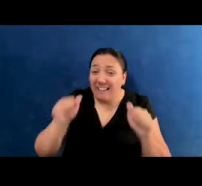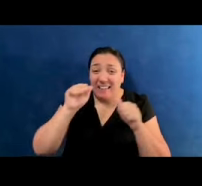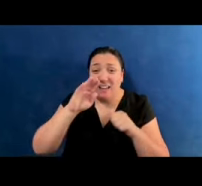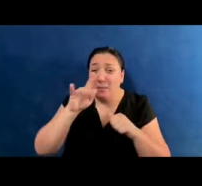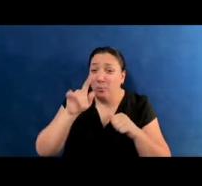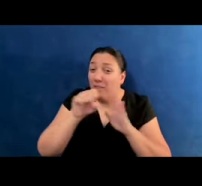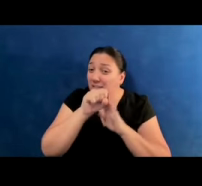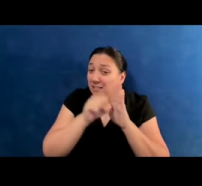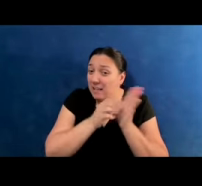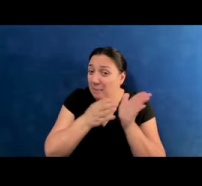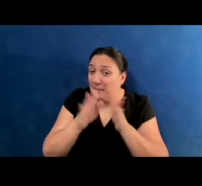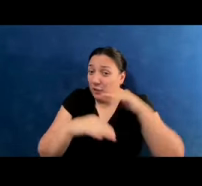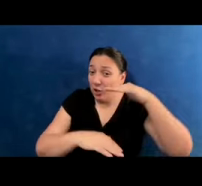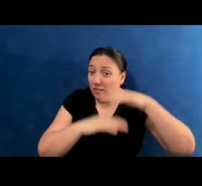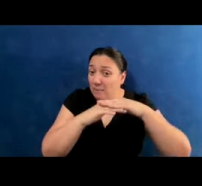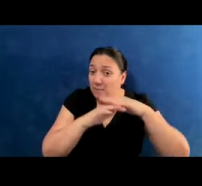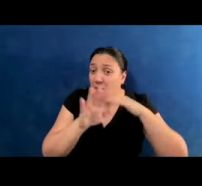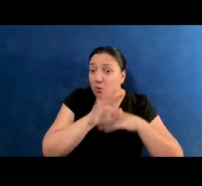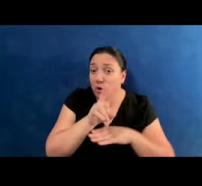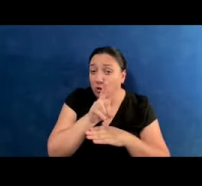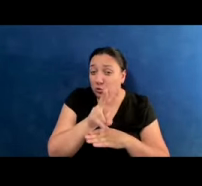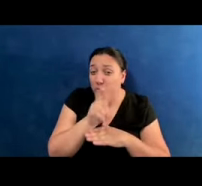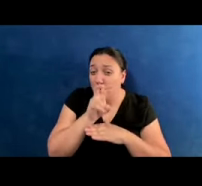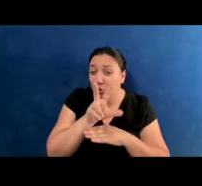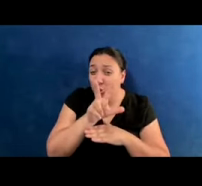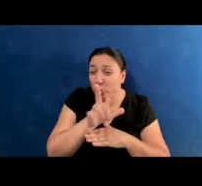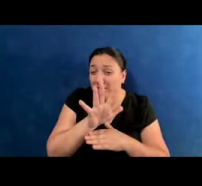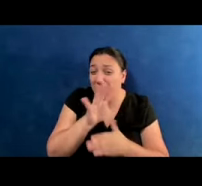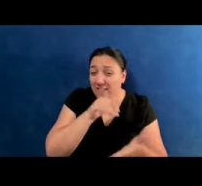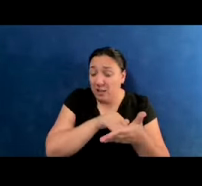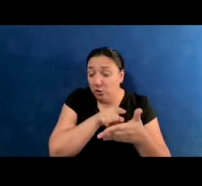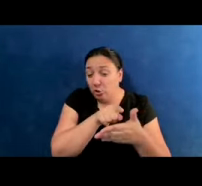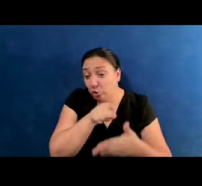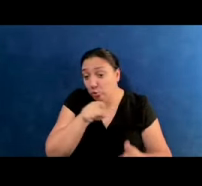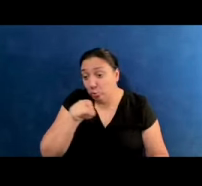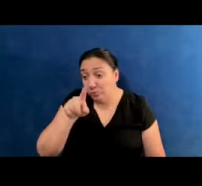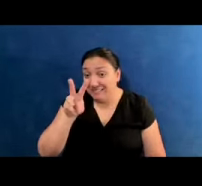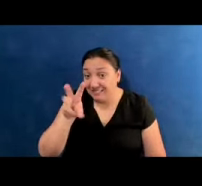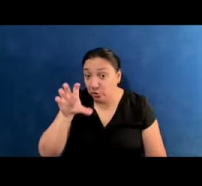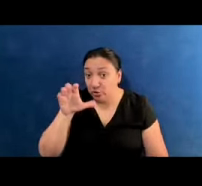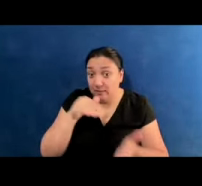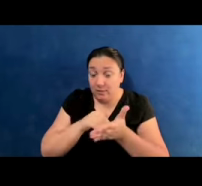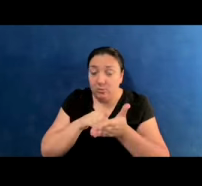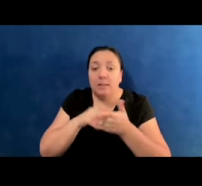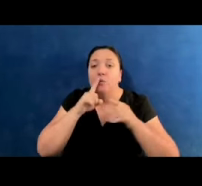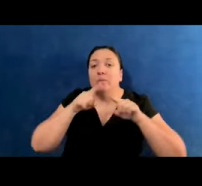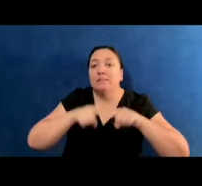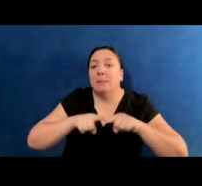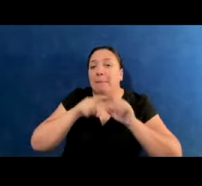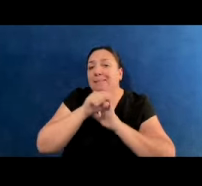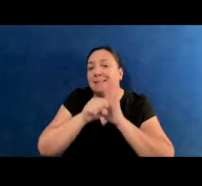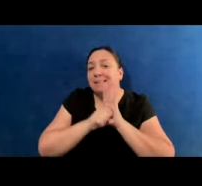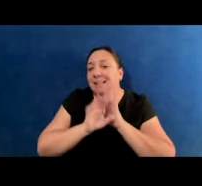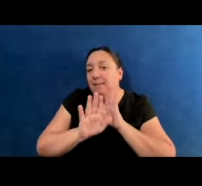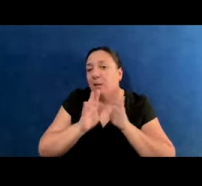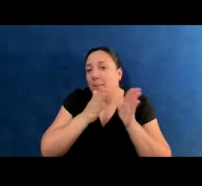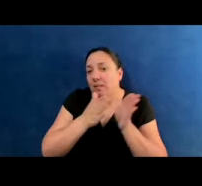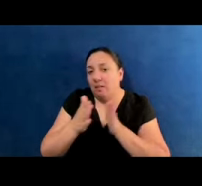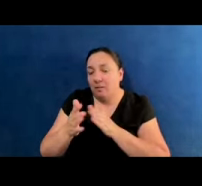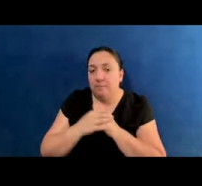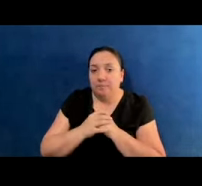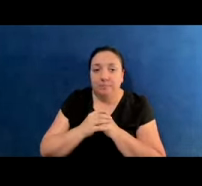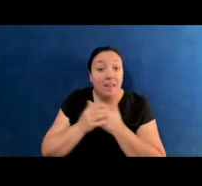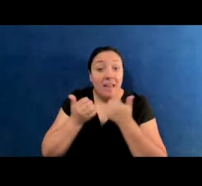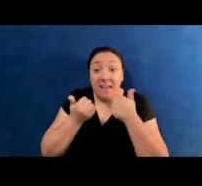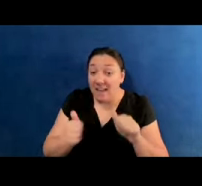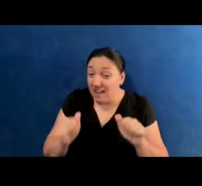plan's limits range from $235,000 to nearly $600,000, depending upon the state plan.